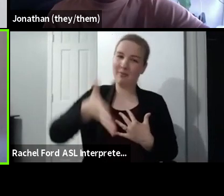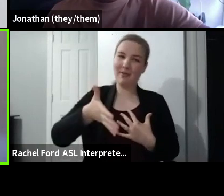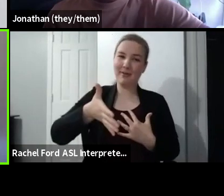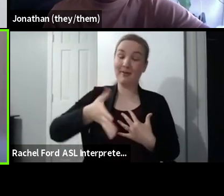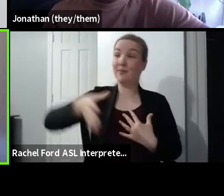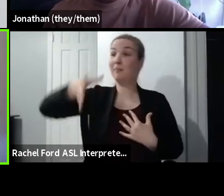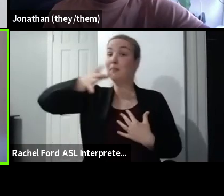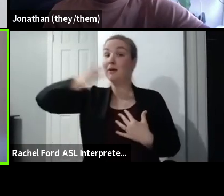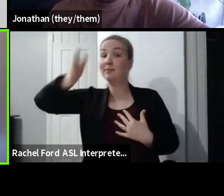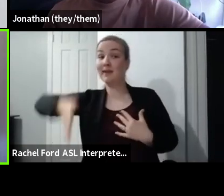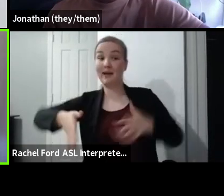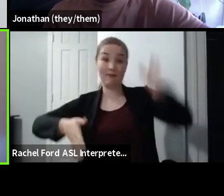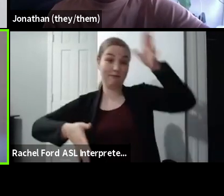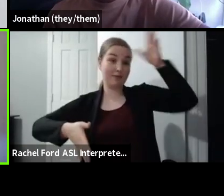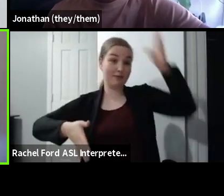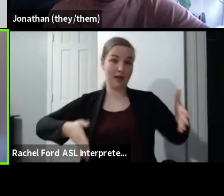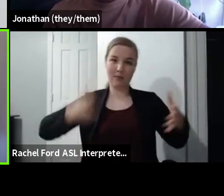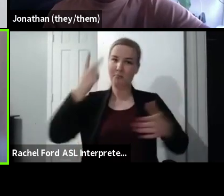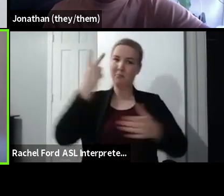So,